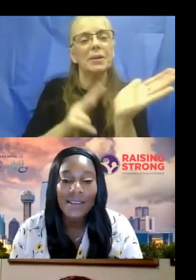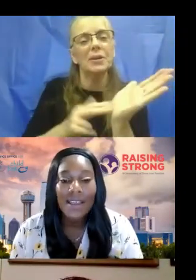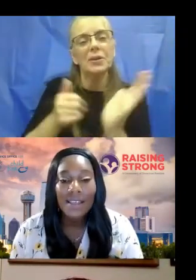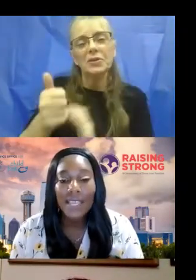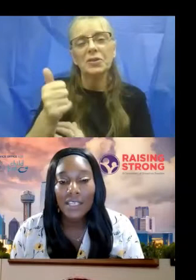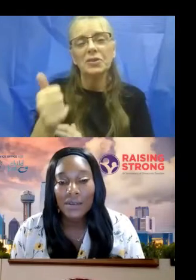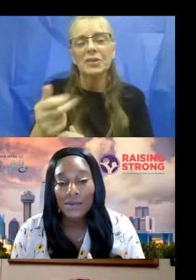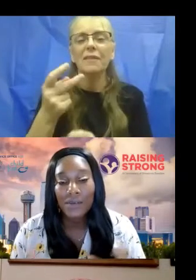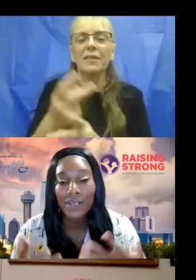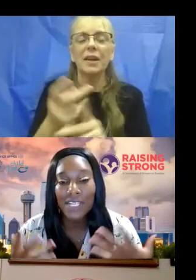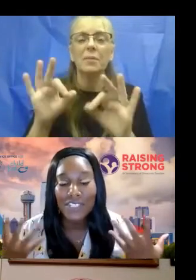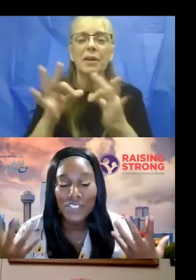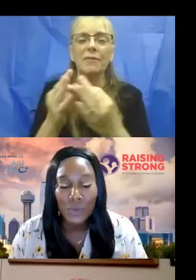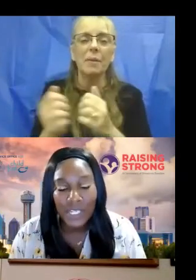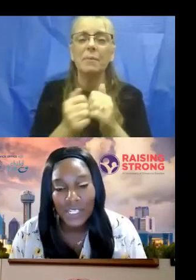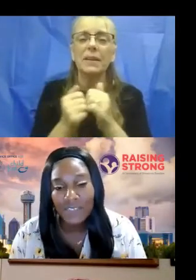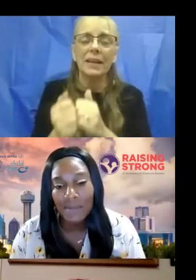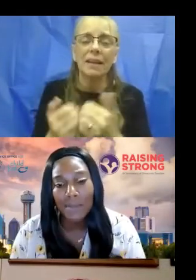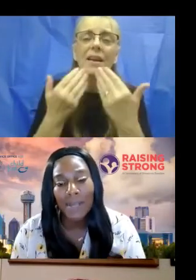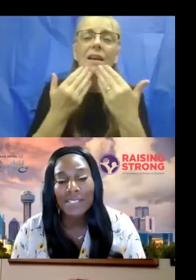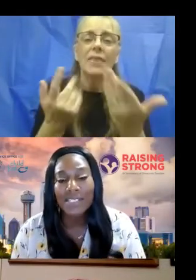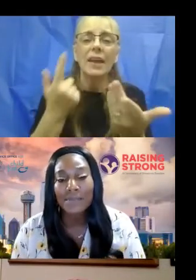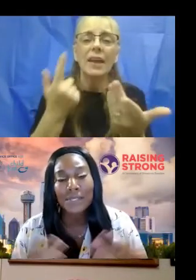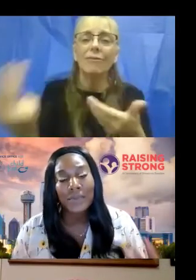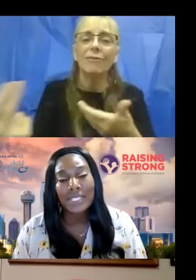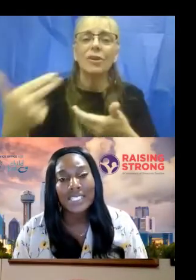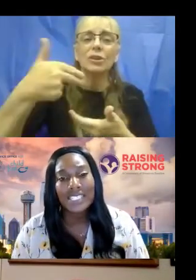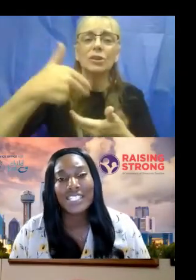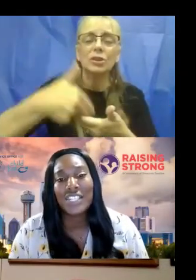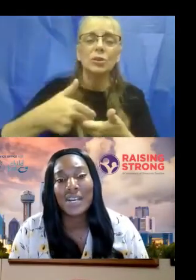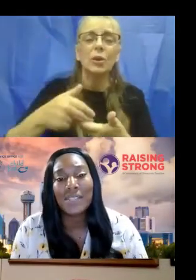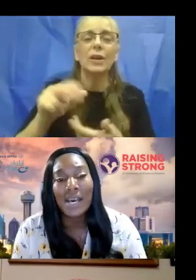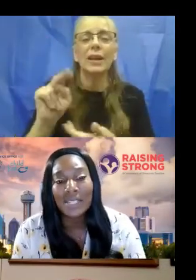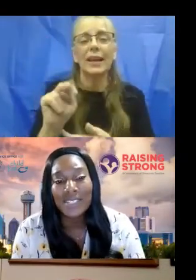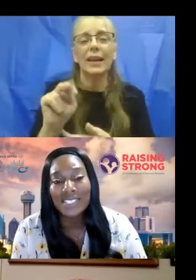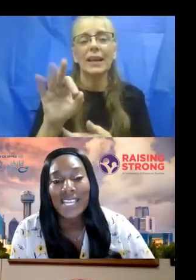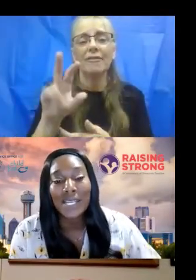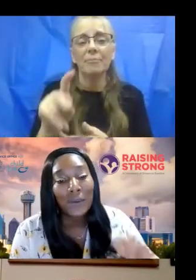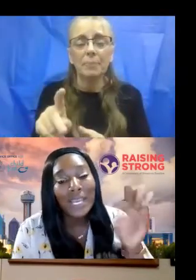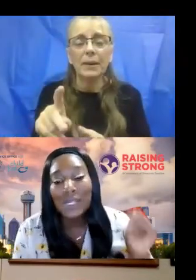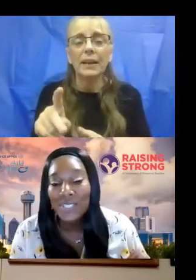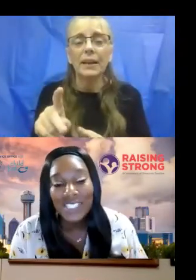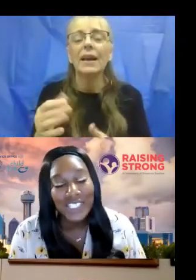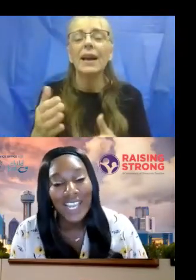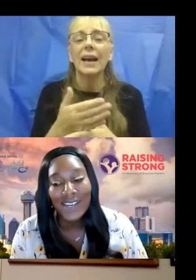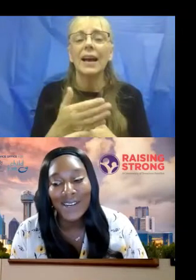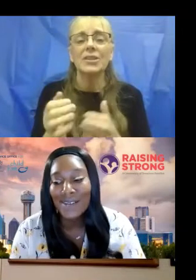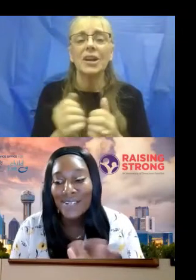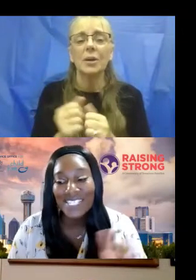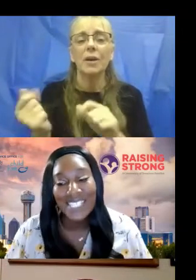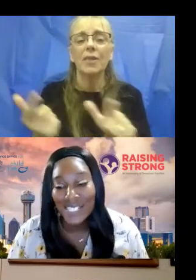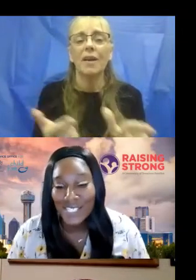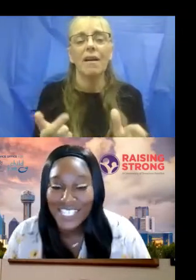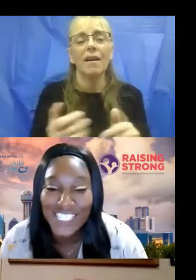together. Thank you for even joining Nurse Family Partnership and your willingness to share with all of us today. Go ahead and read the chat,